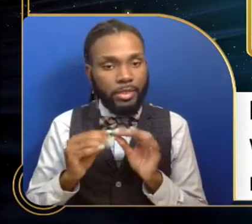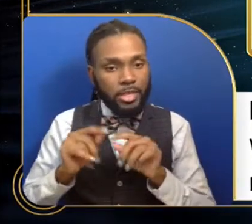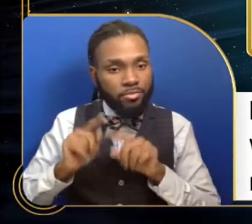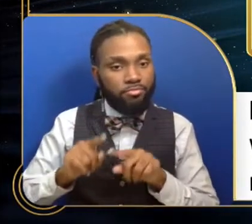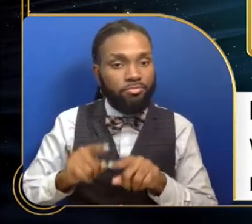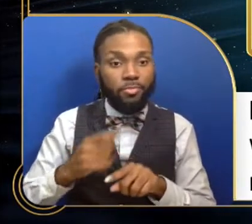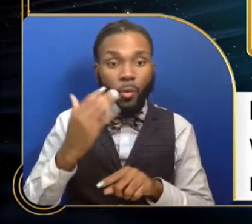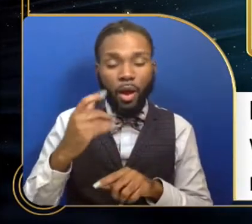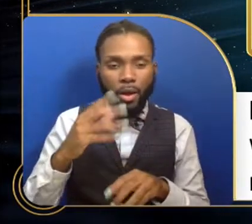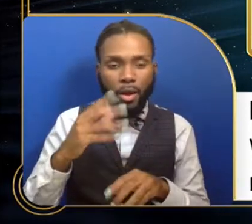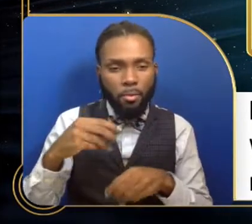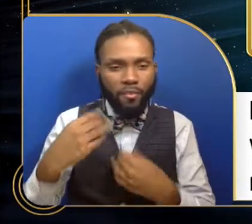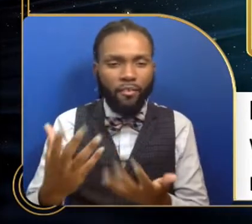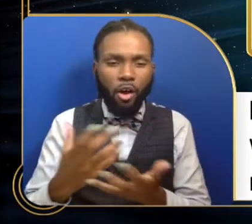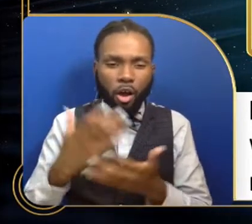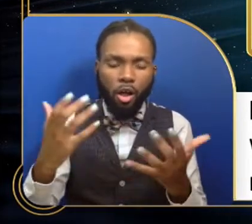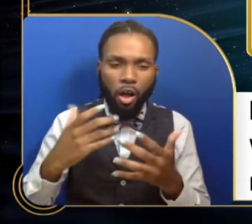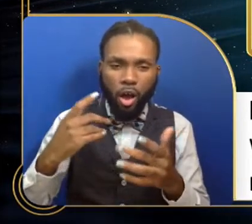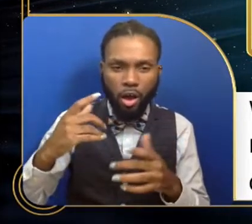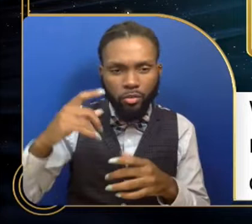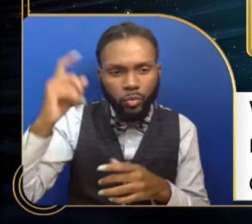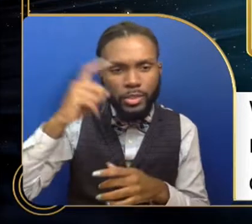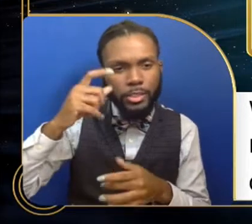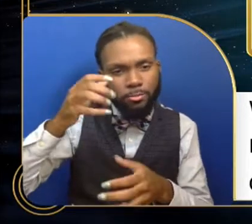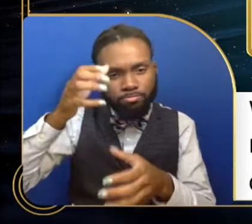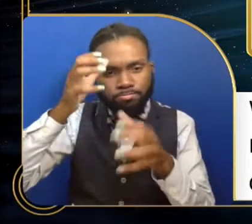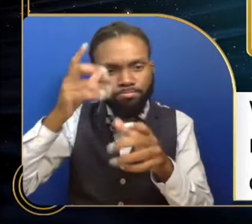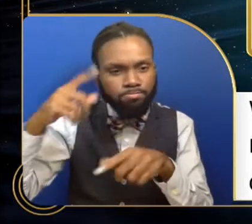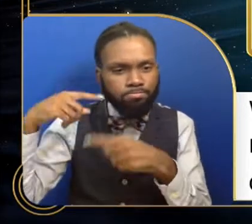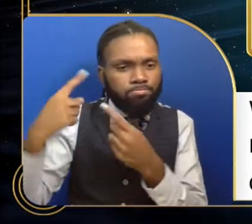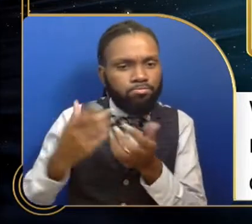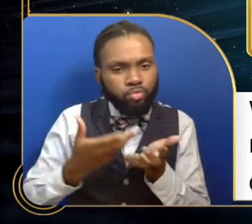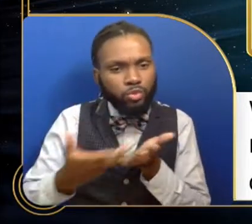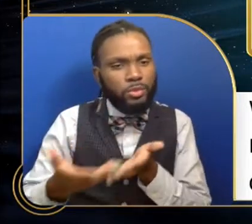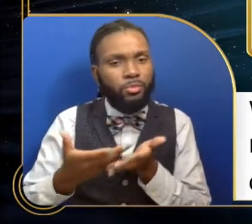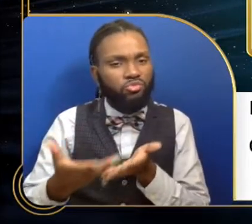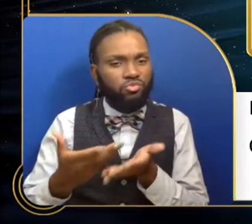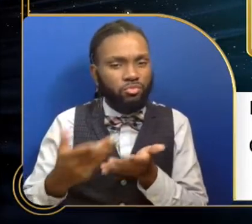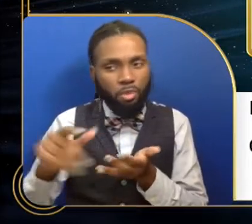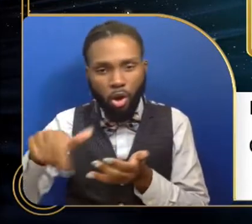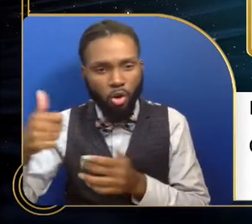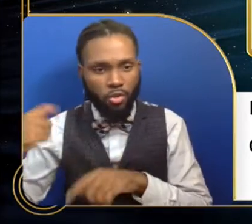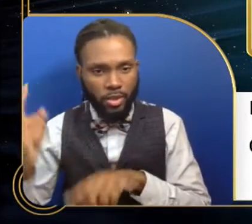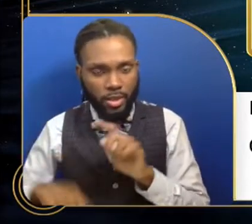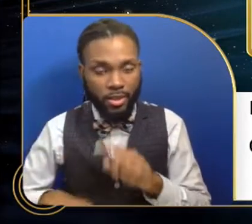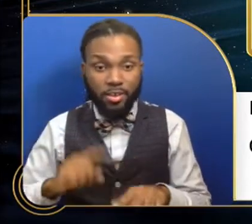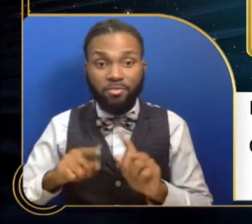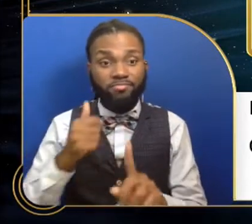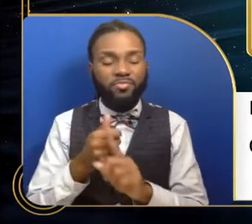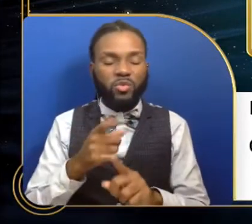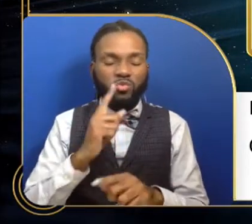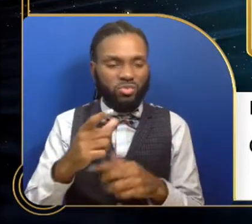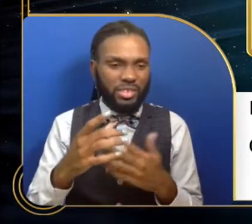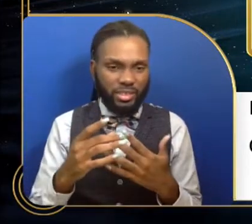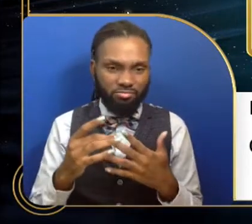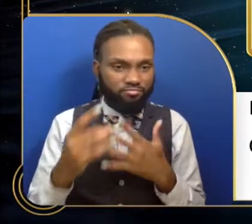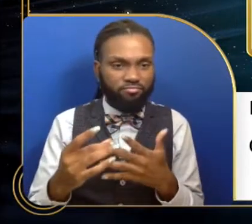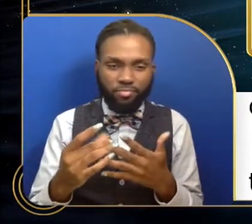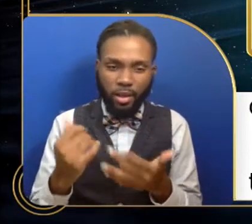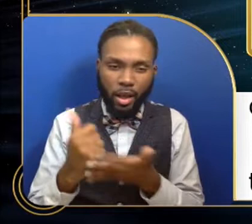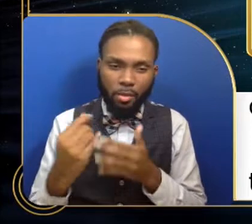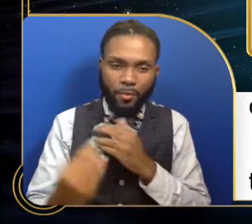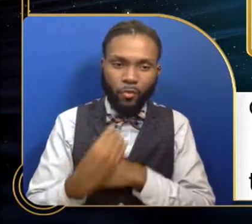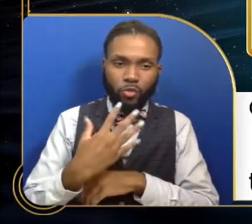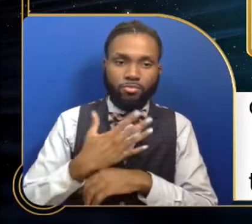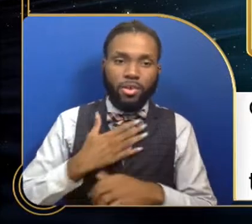of experience in ways that no one else could. Harvey has been a guiding light for me throughout my career, and I know that I am but one